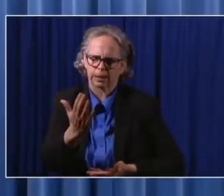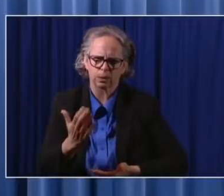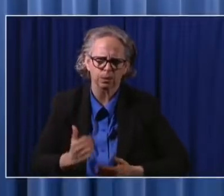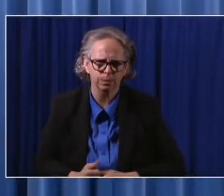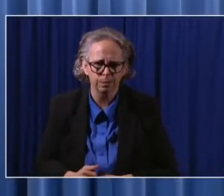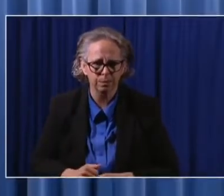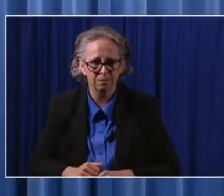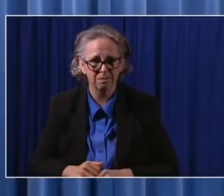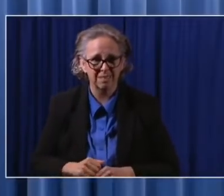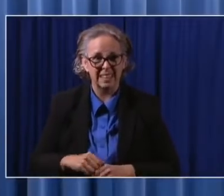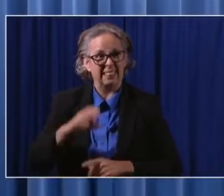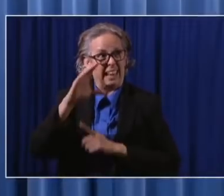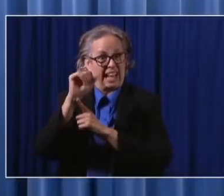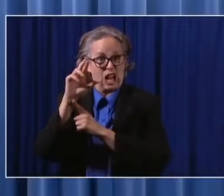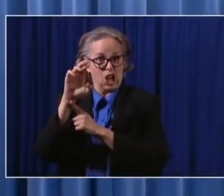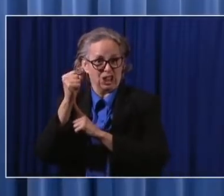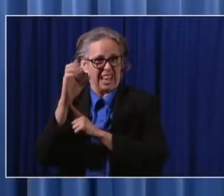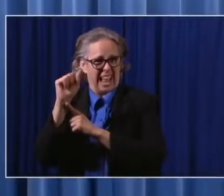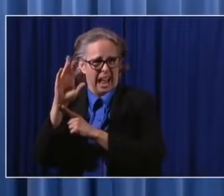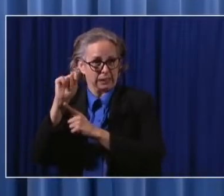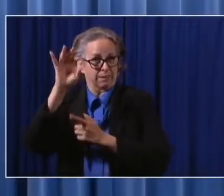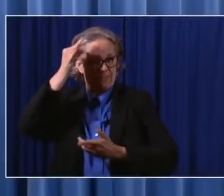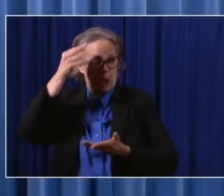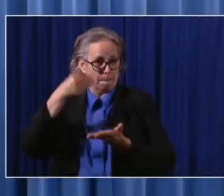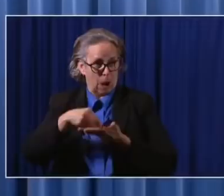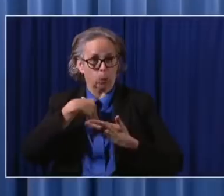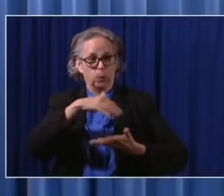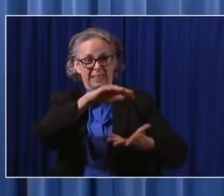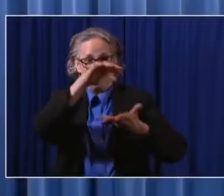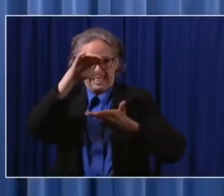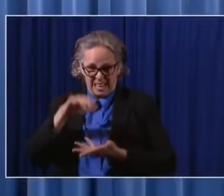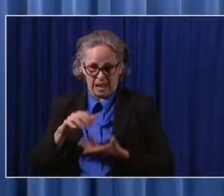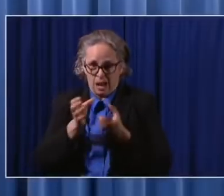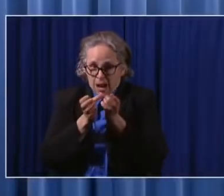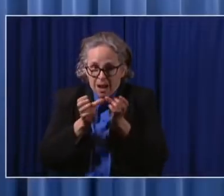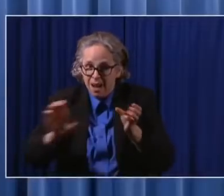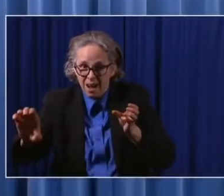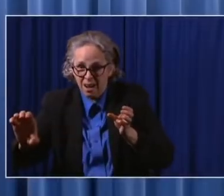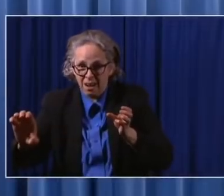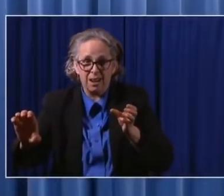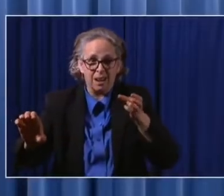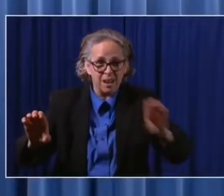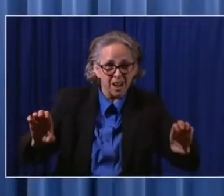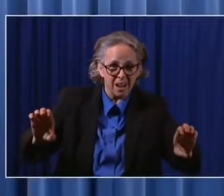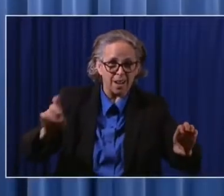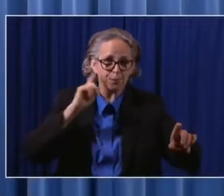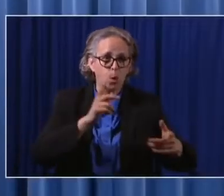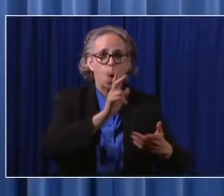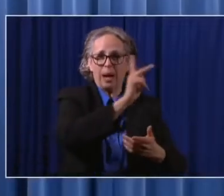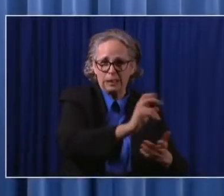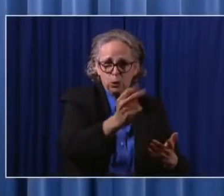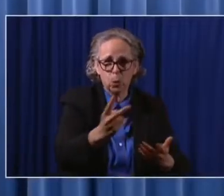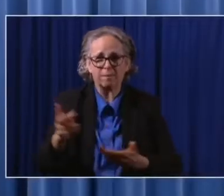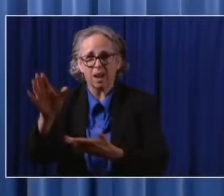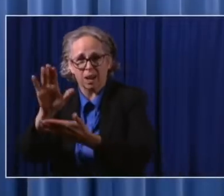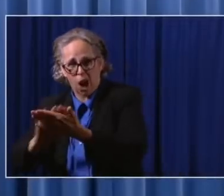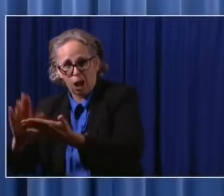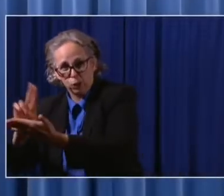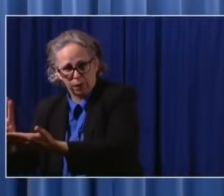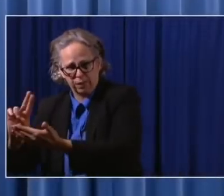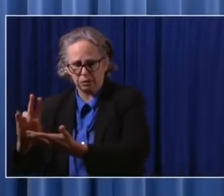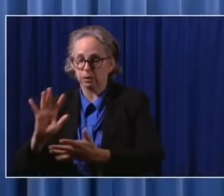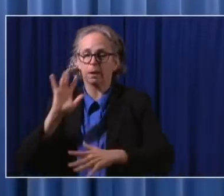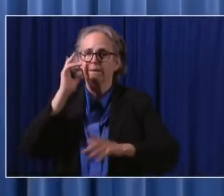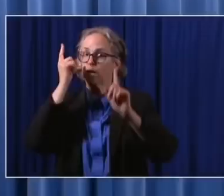dollars, and schools will be able to use it to meet their unique individual needs. We intend for this funding to